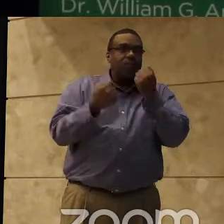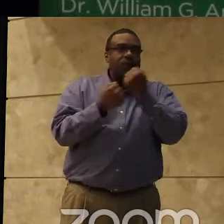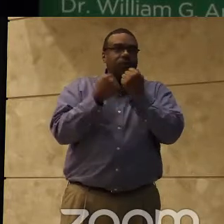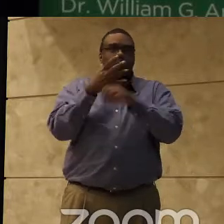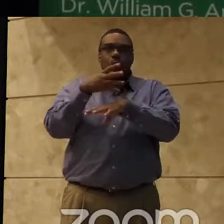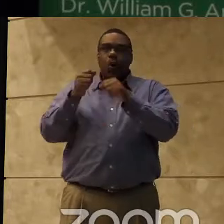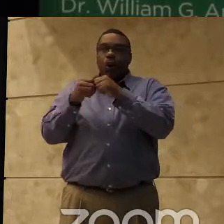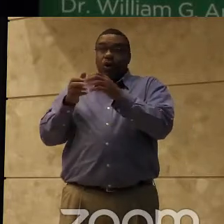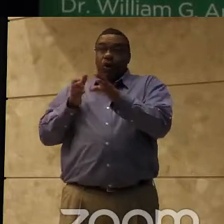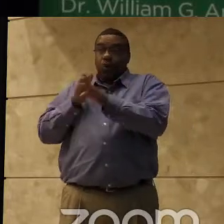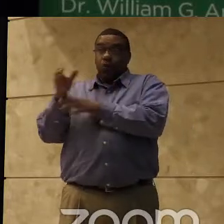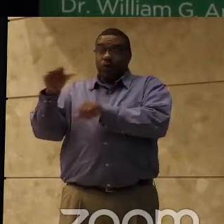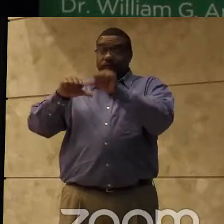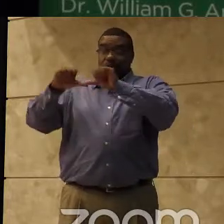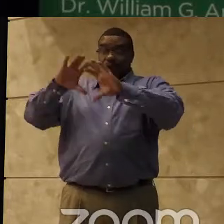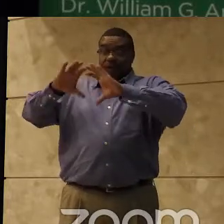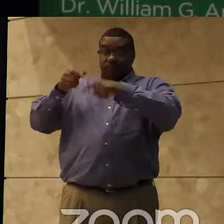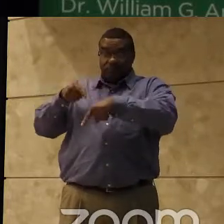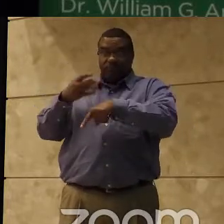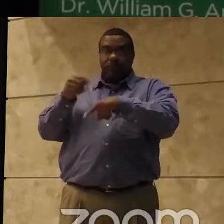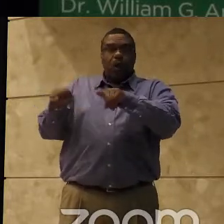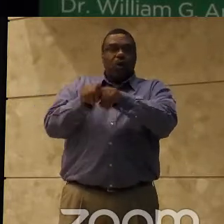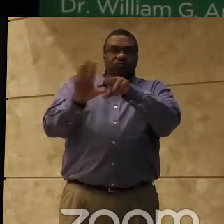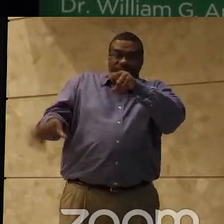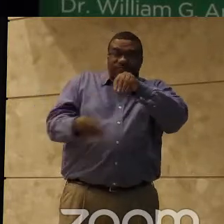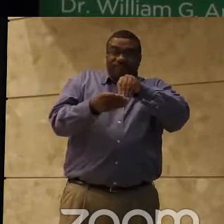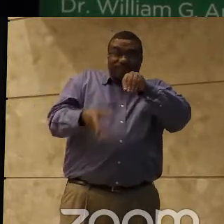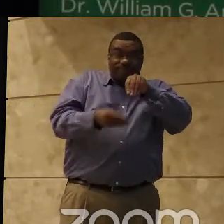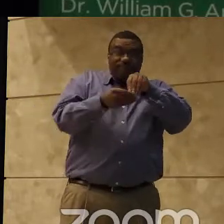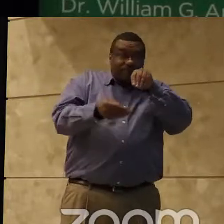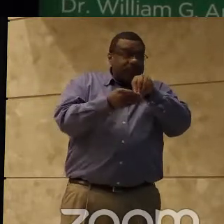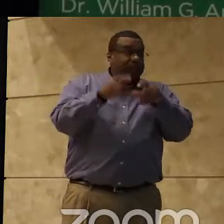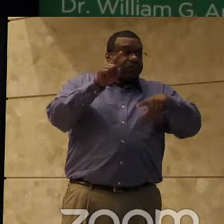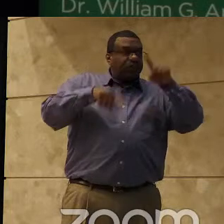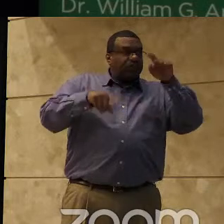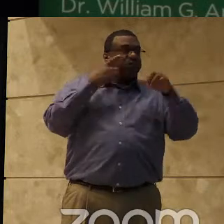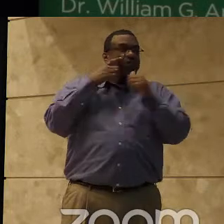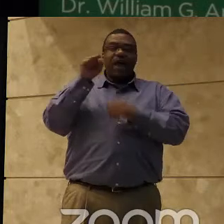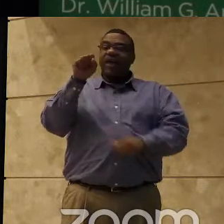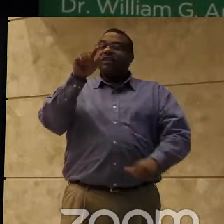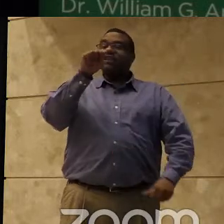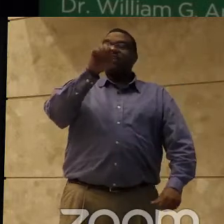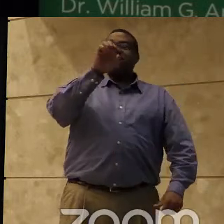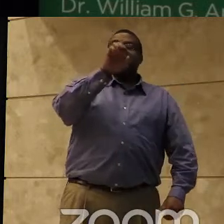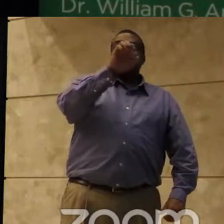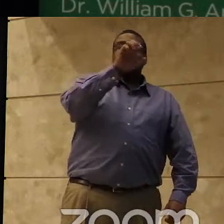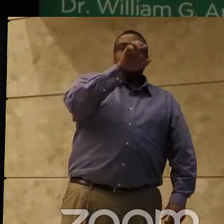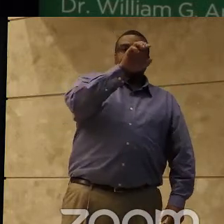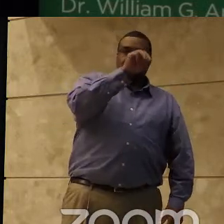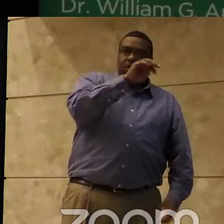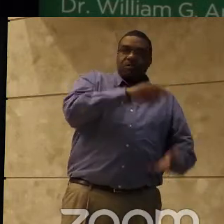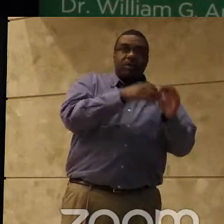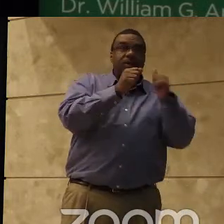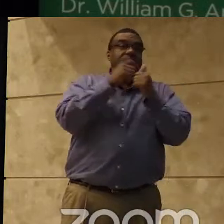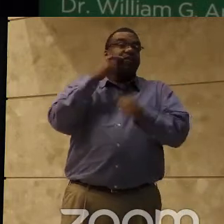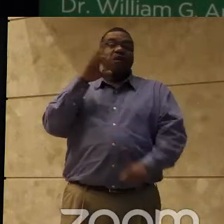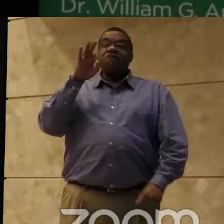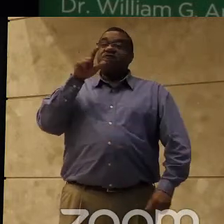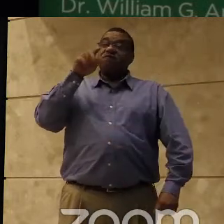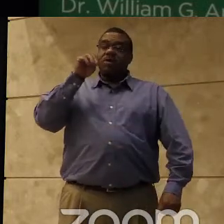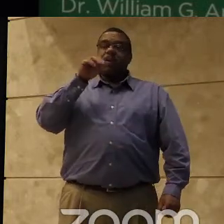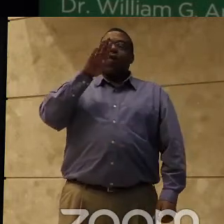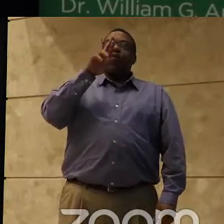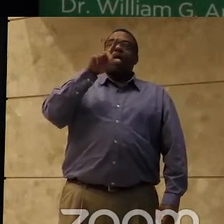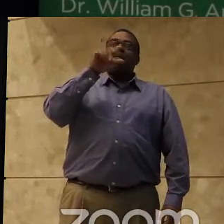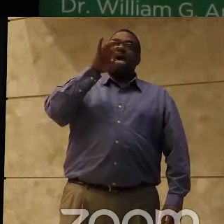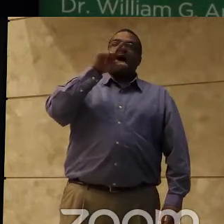career scientists and increase diversity in STEM through its new initiative, the Freeman Hrabowski